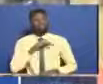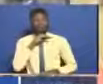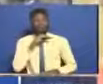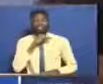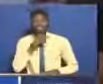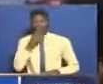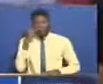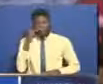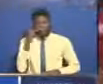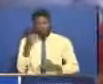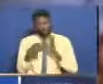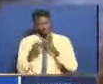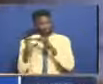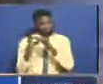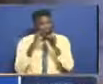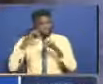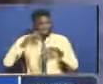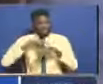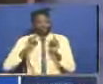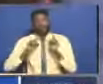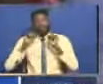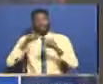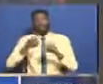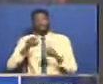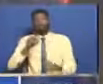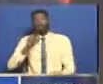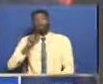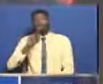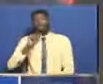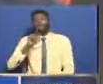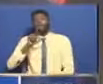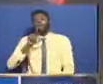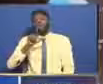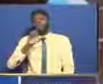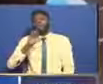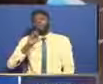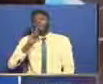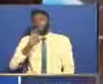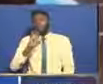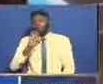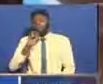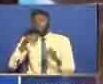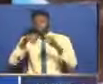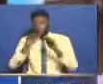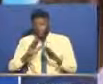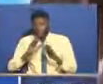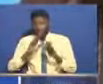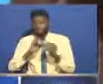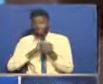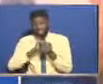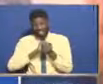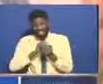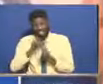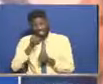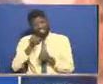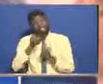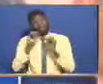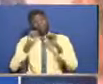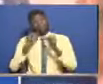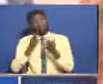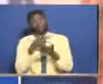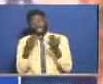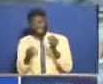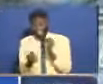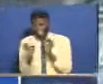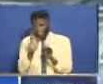attended former Kibwezi MP Kalembe Ndile's burial on Friday, might just be hot air if sentiments by their co-principal Musalia Mudavadi is